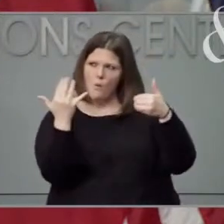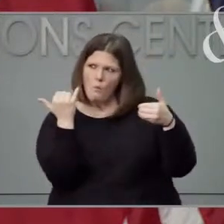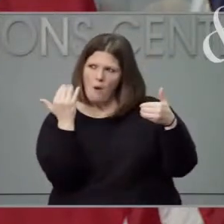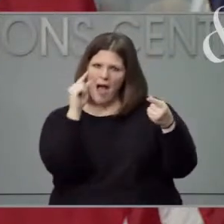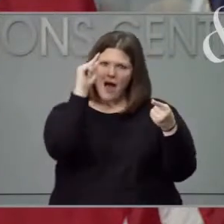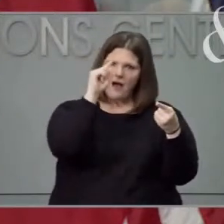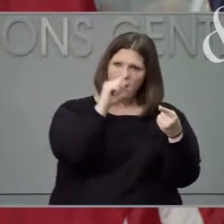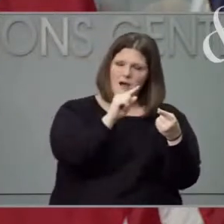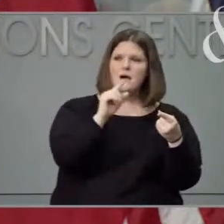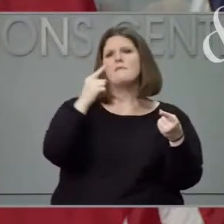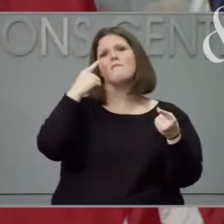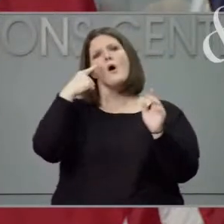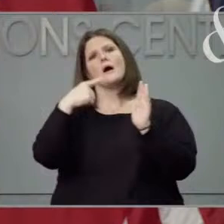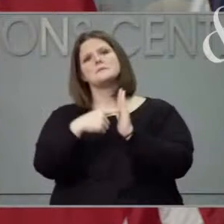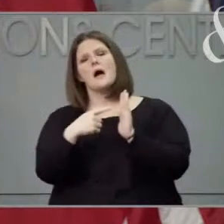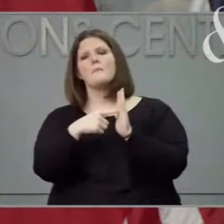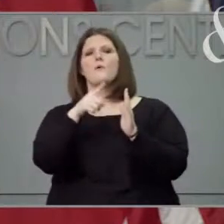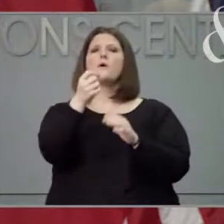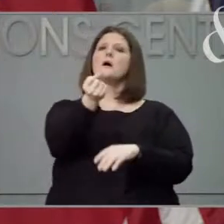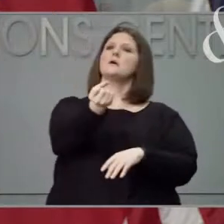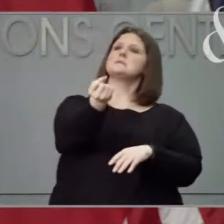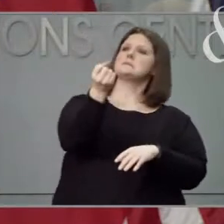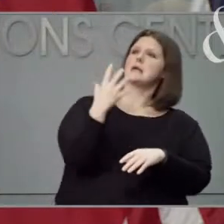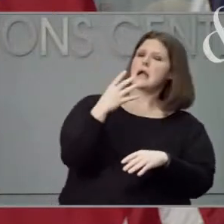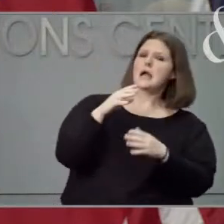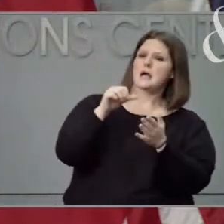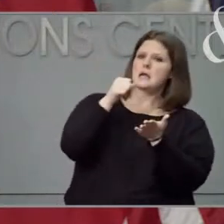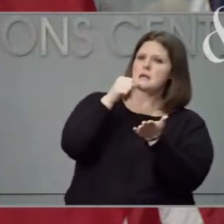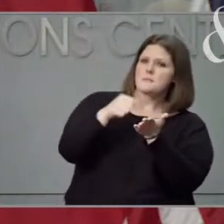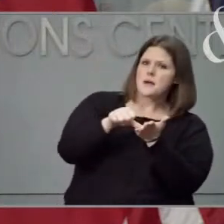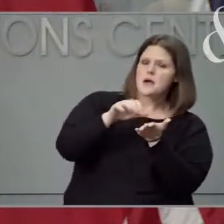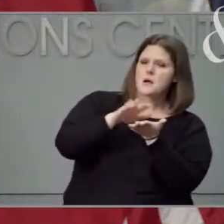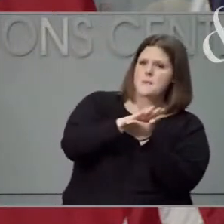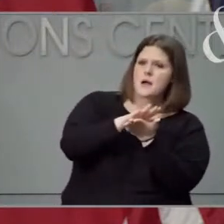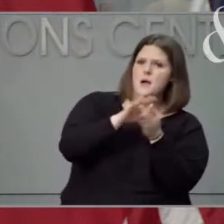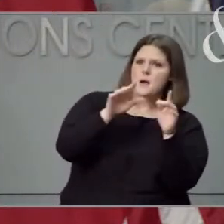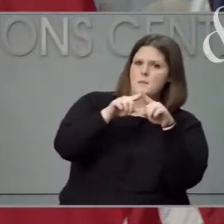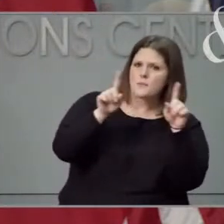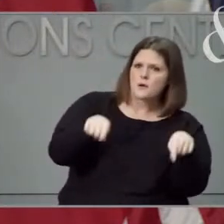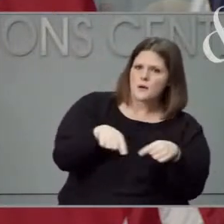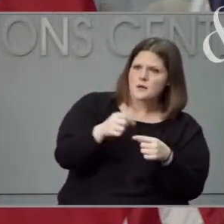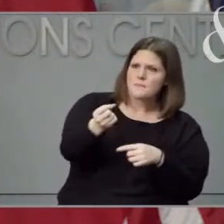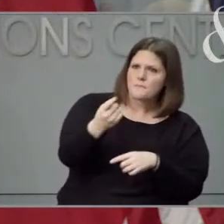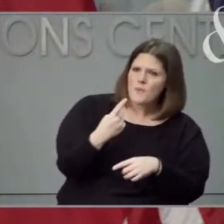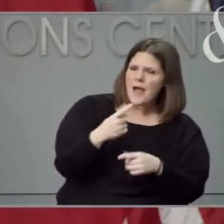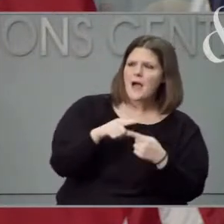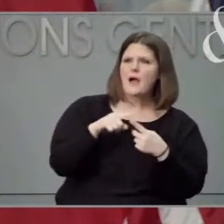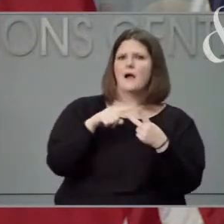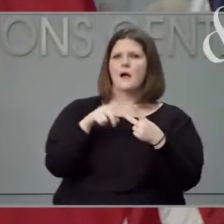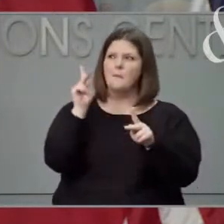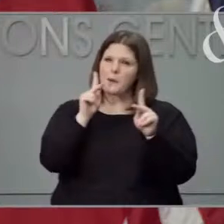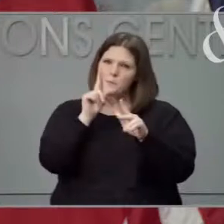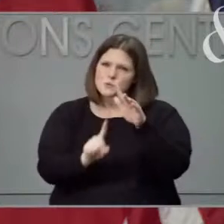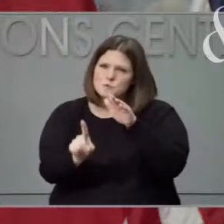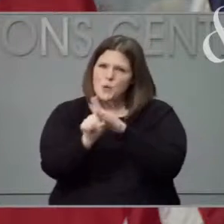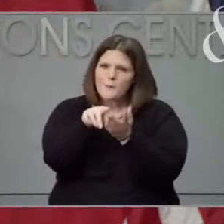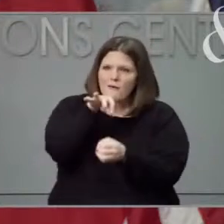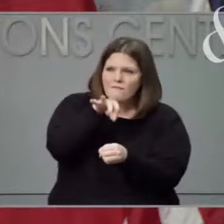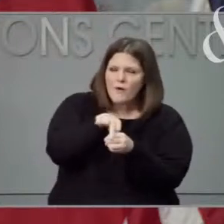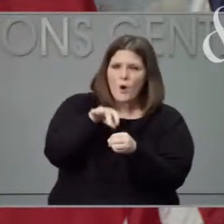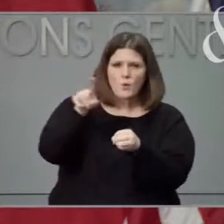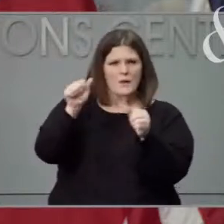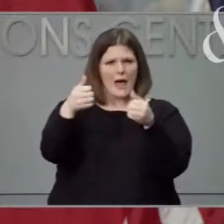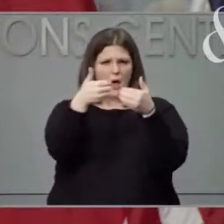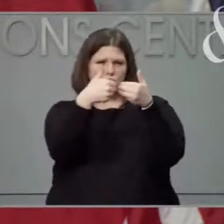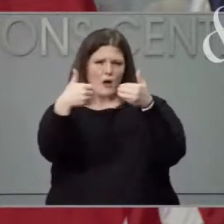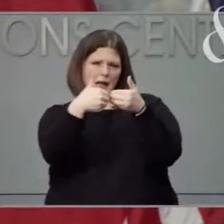words, people returning ballots, or as you go through the history and you find that people showed up and voted, will you be able to break that